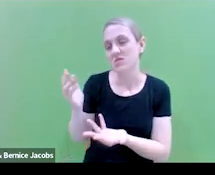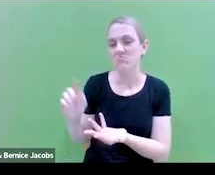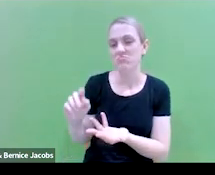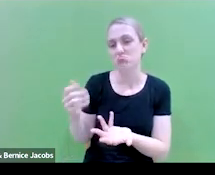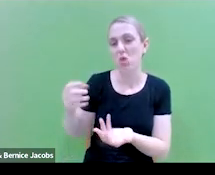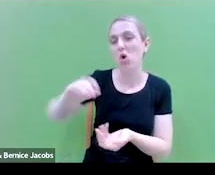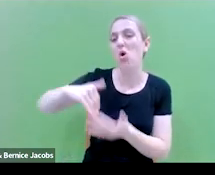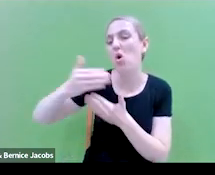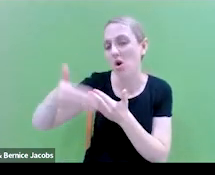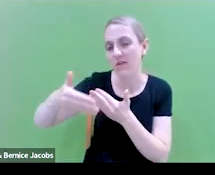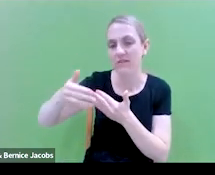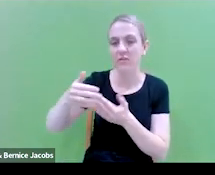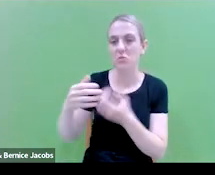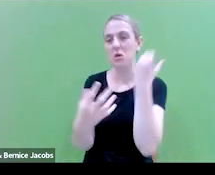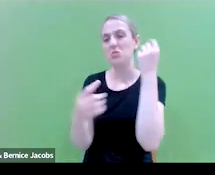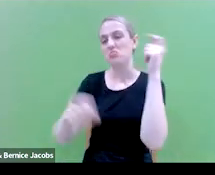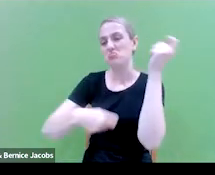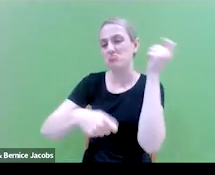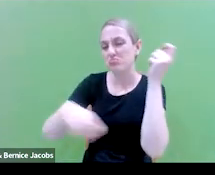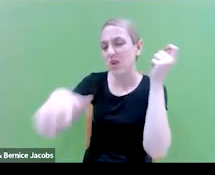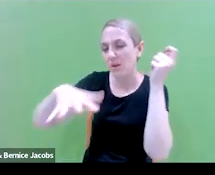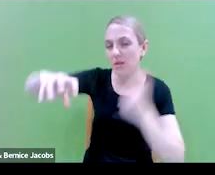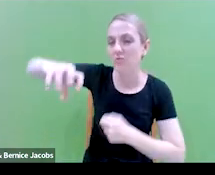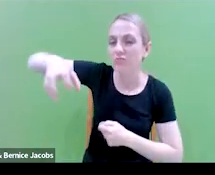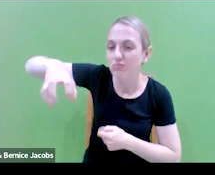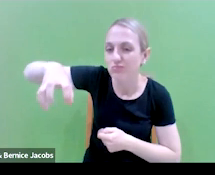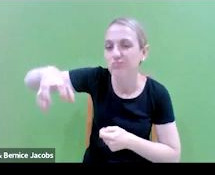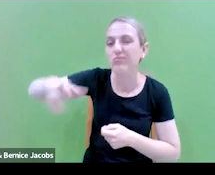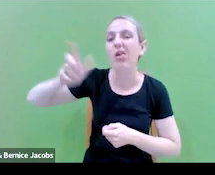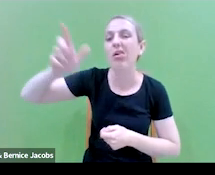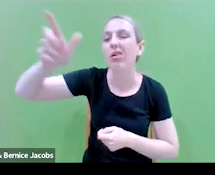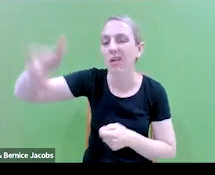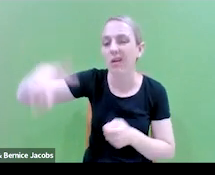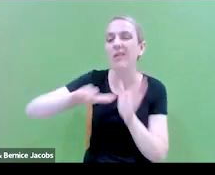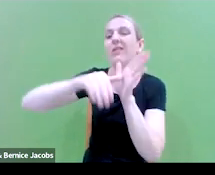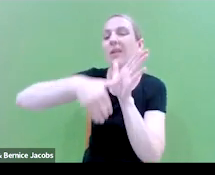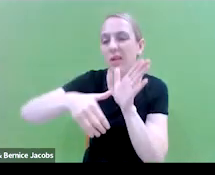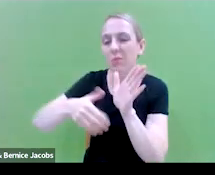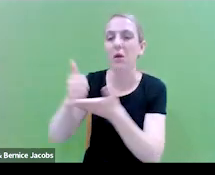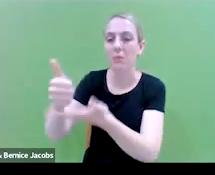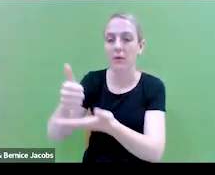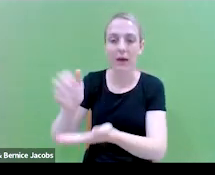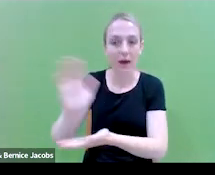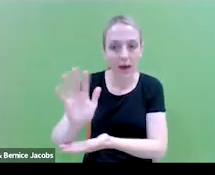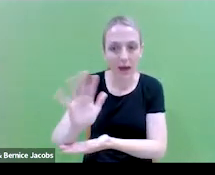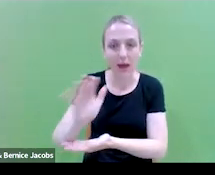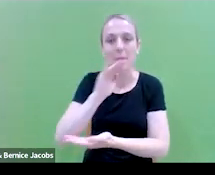taps in rural areas accessible to people with disabilities. It shouldn't be like that. If we're putting in the infrastructure, that should be accessible from the